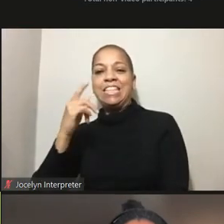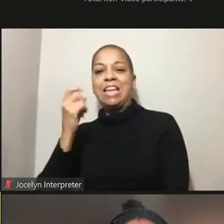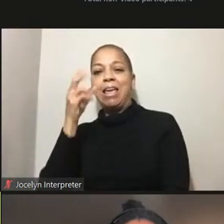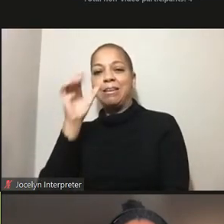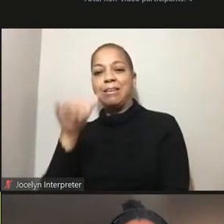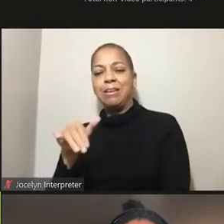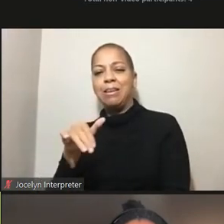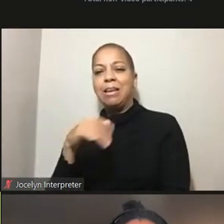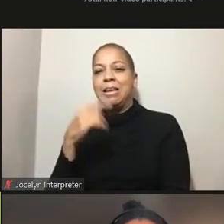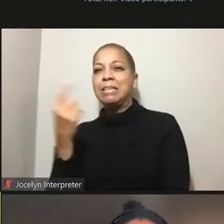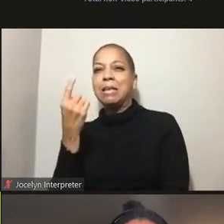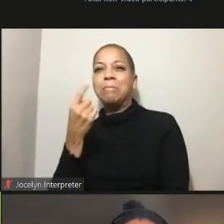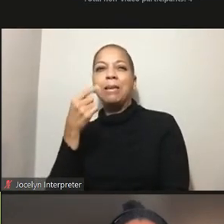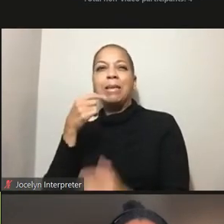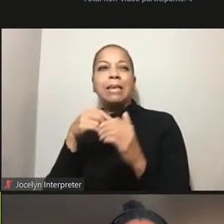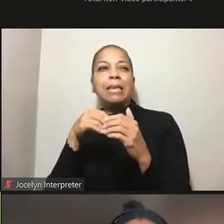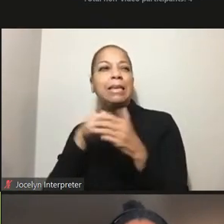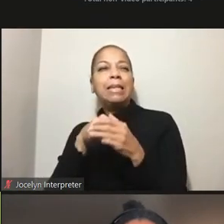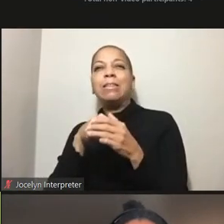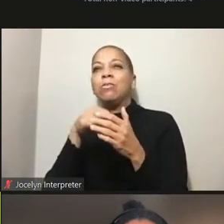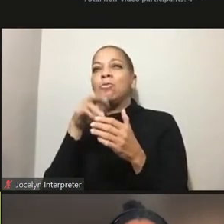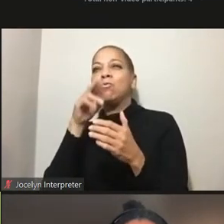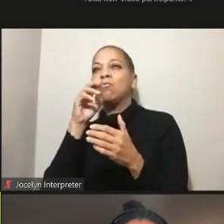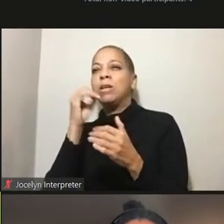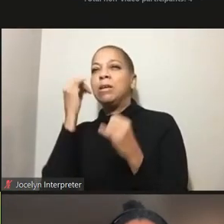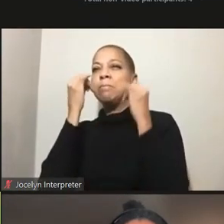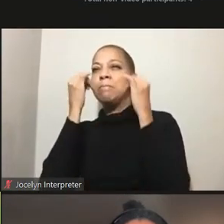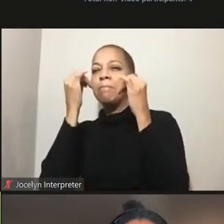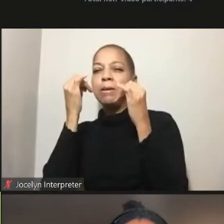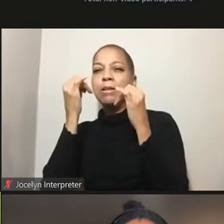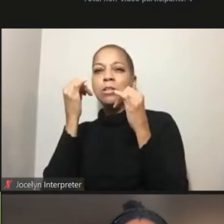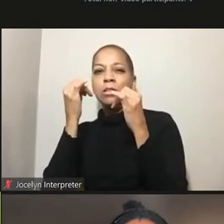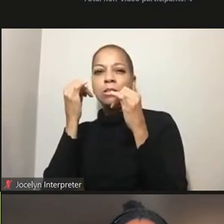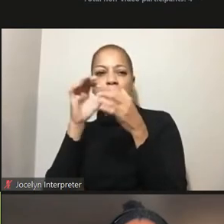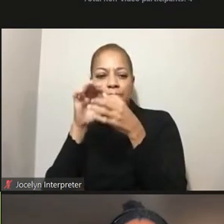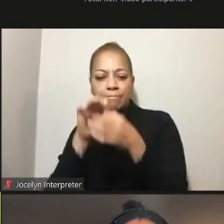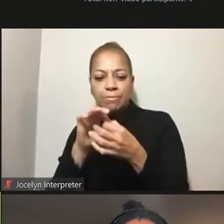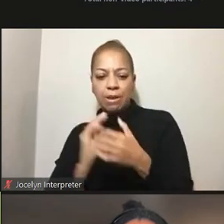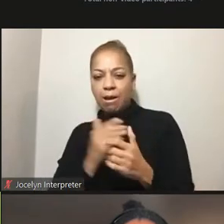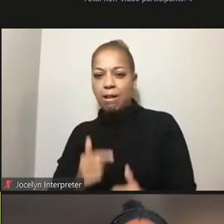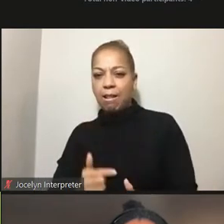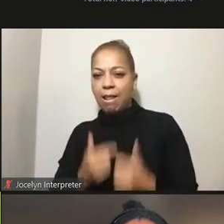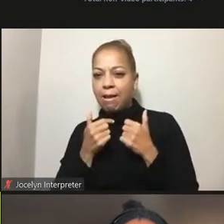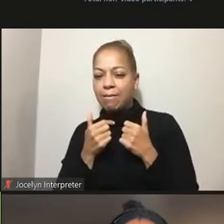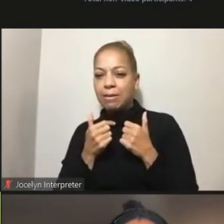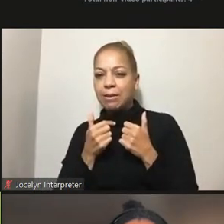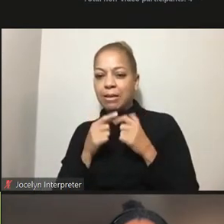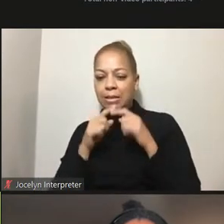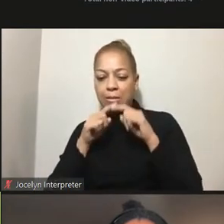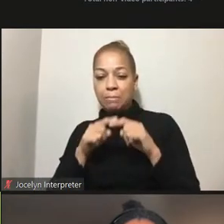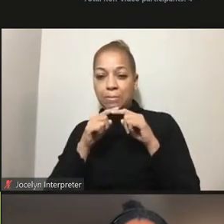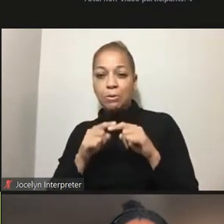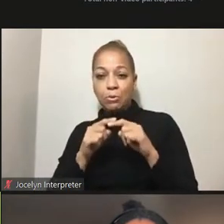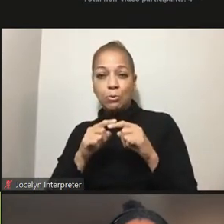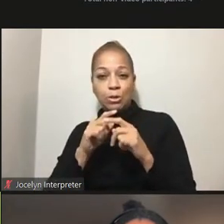our lives as people of African descent based on the change of place.